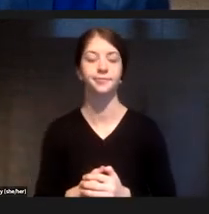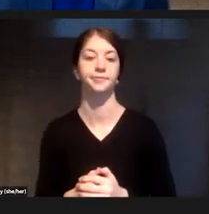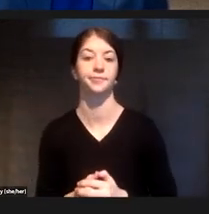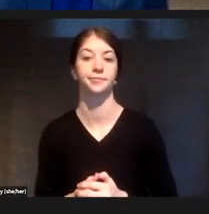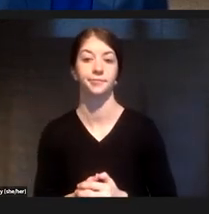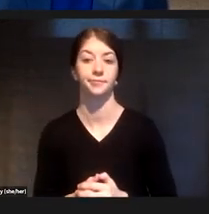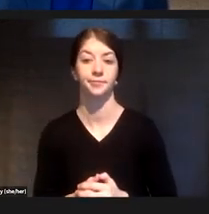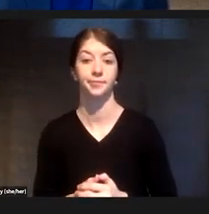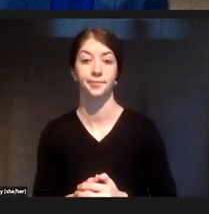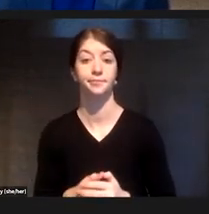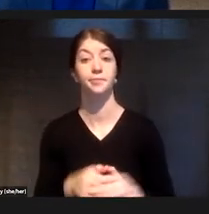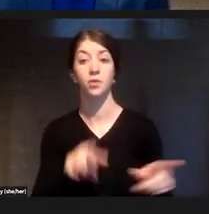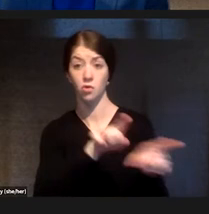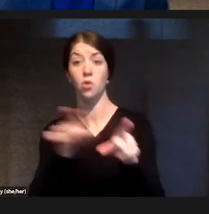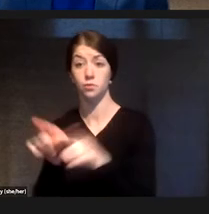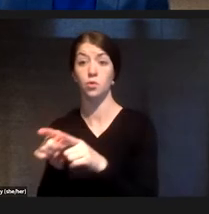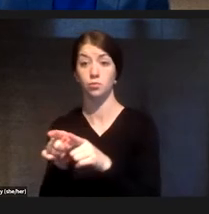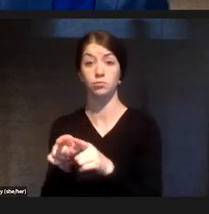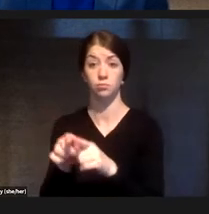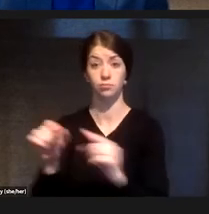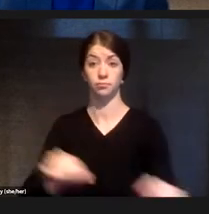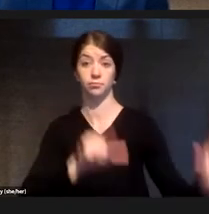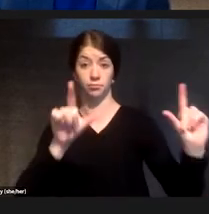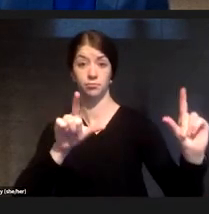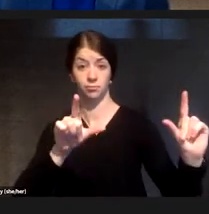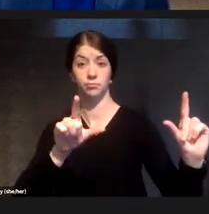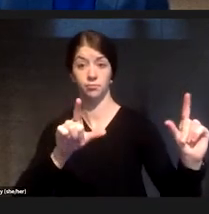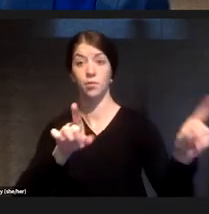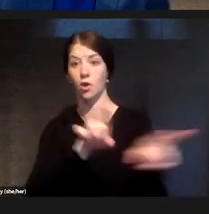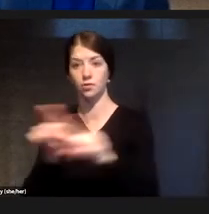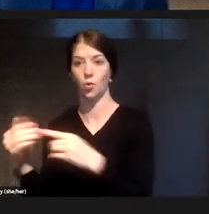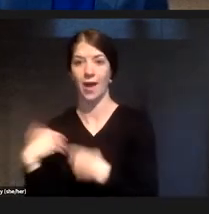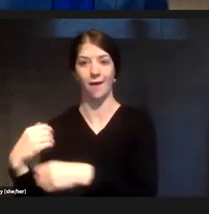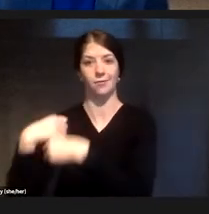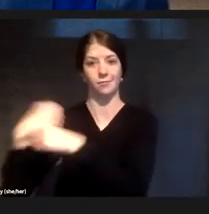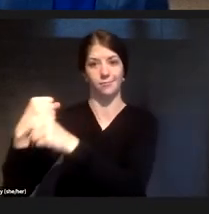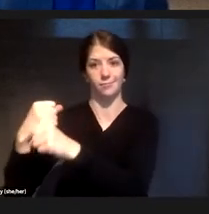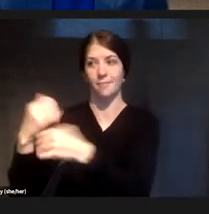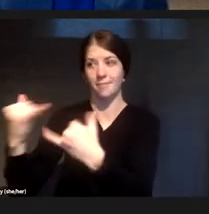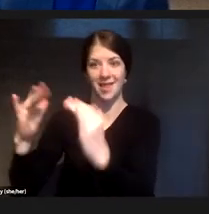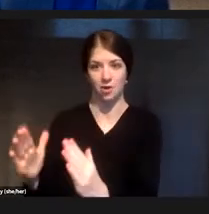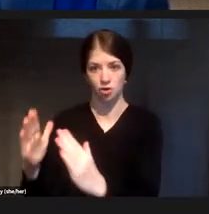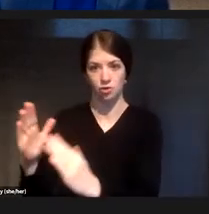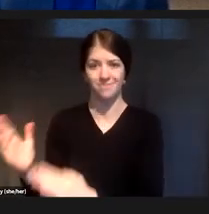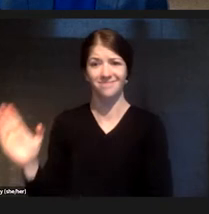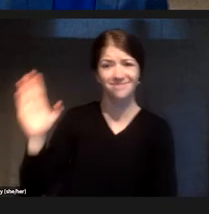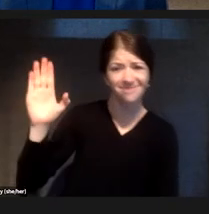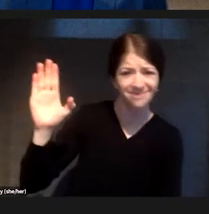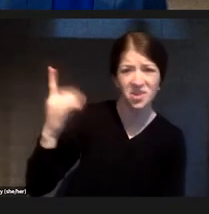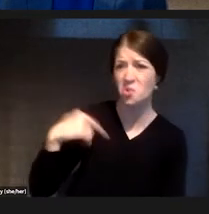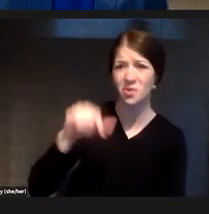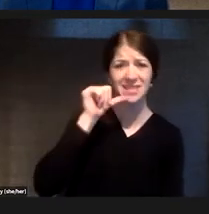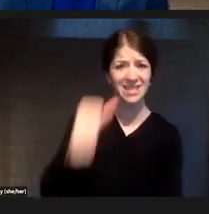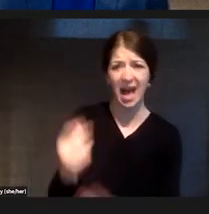Similarly, I showed this slide, and at one point there was a softball player that then raised their hand and said, you know, we didn't put the fence there to keep people